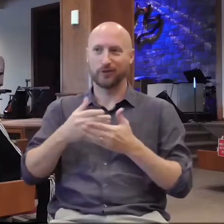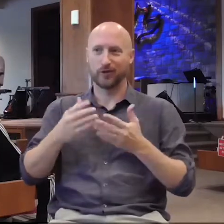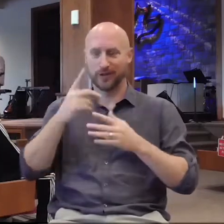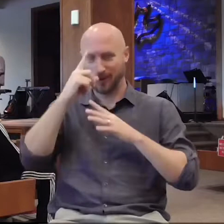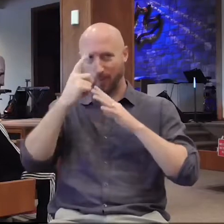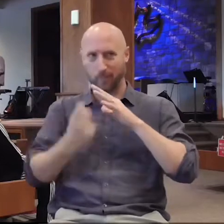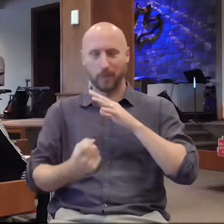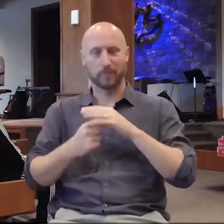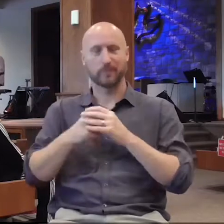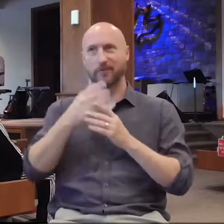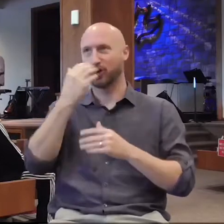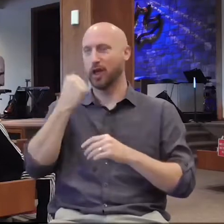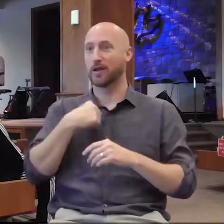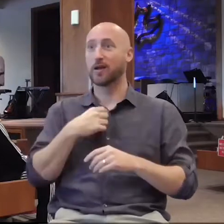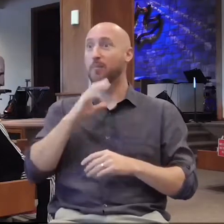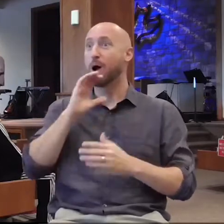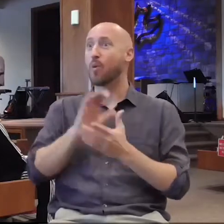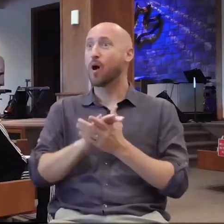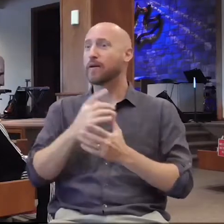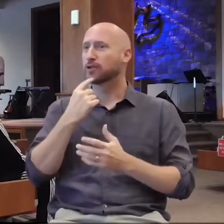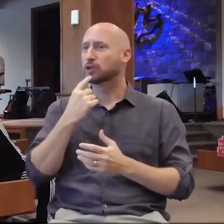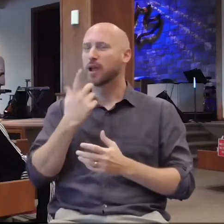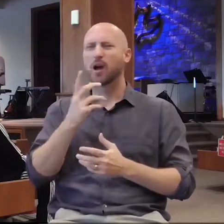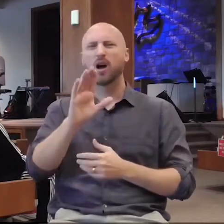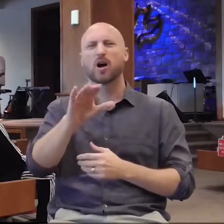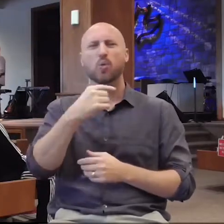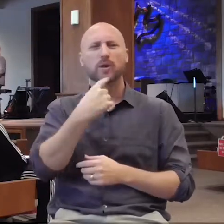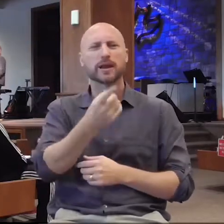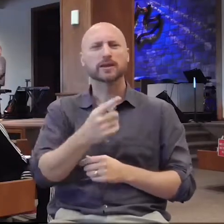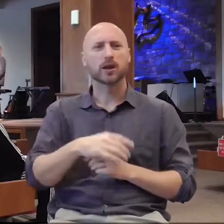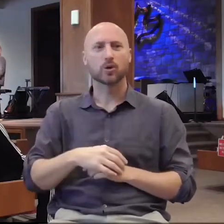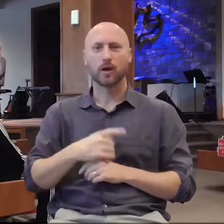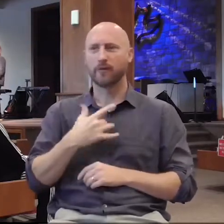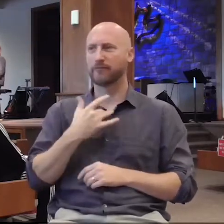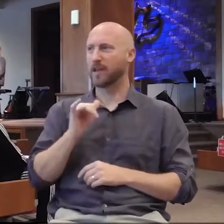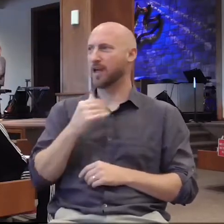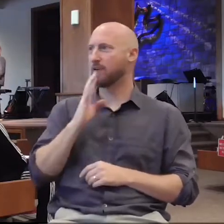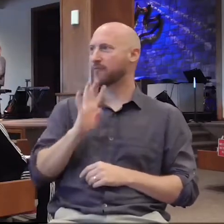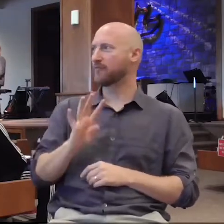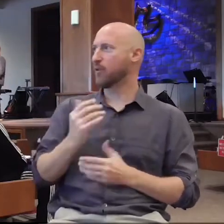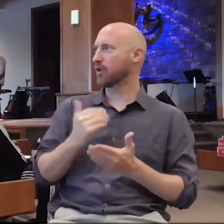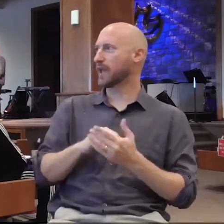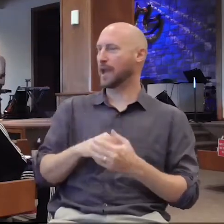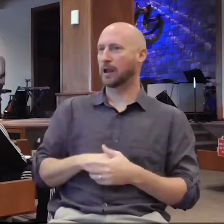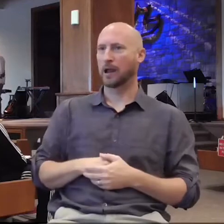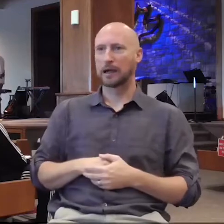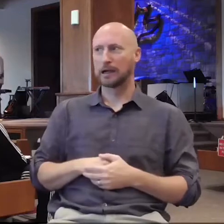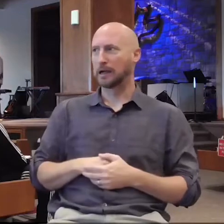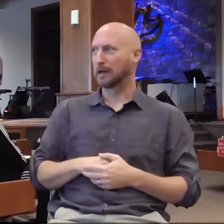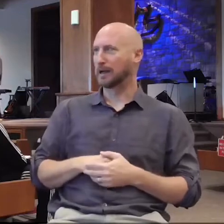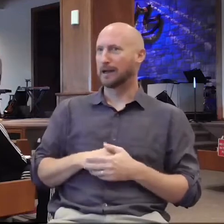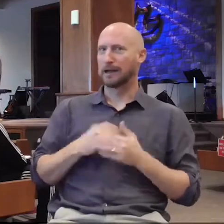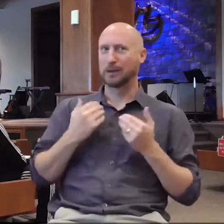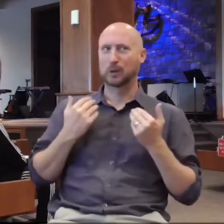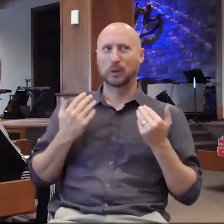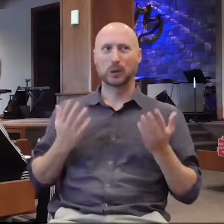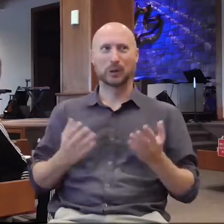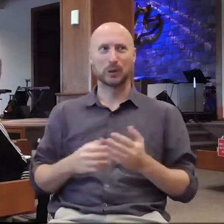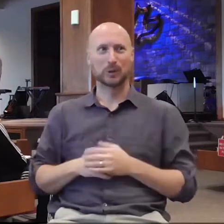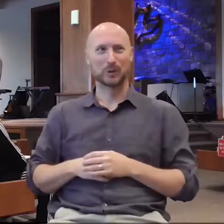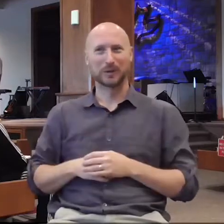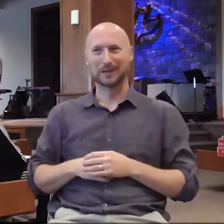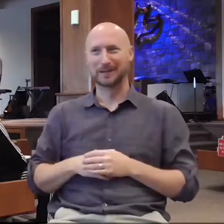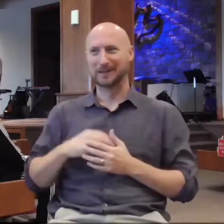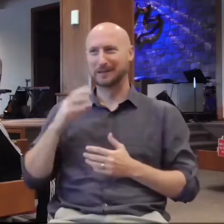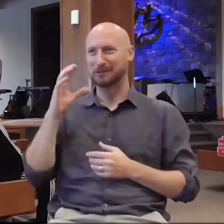My wife will say, what did I tell you? And I feel like I'm 4 again. You say that to your kids all the time, don't you? What